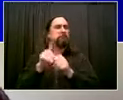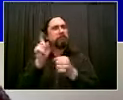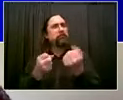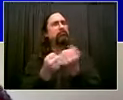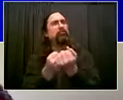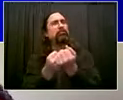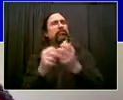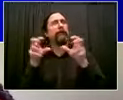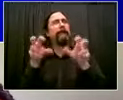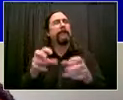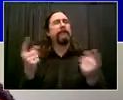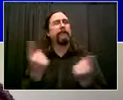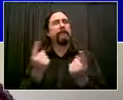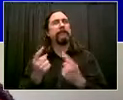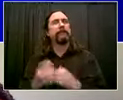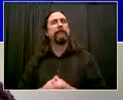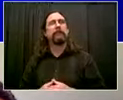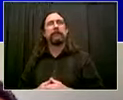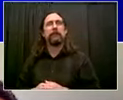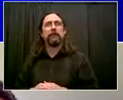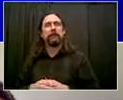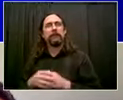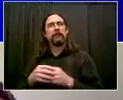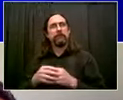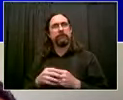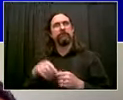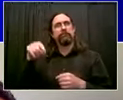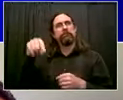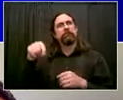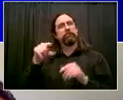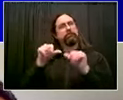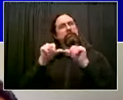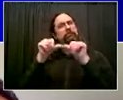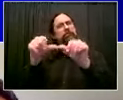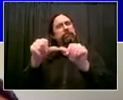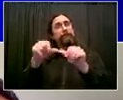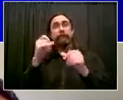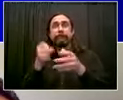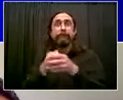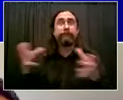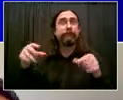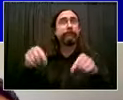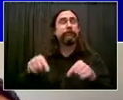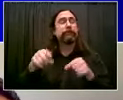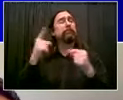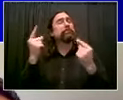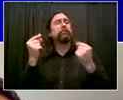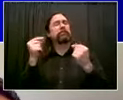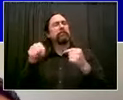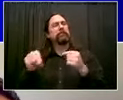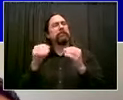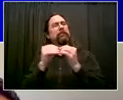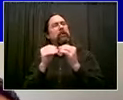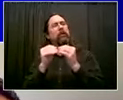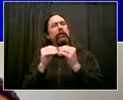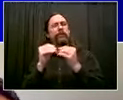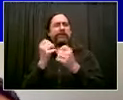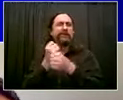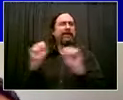Thank you so much, Assemblymember. And Assemblymember, I appreciate what you said about what we have found works.